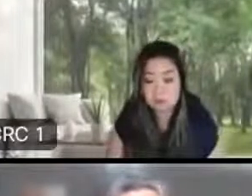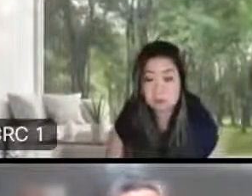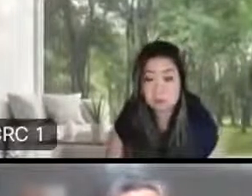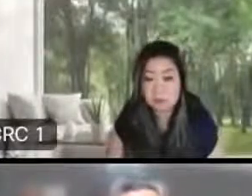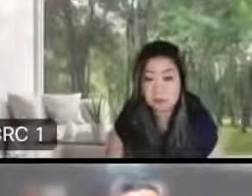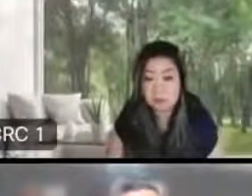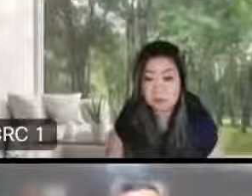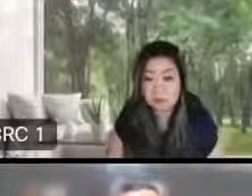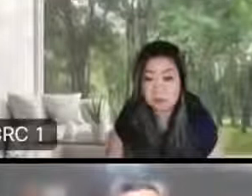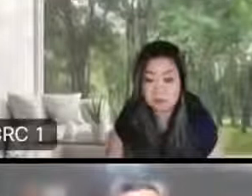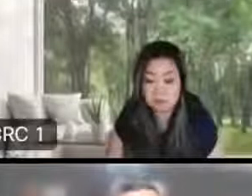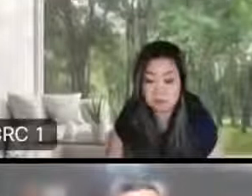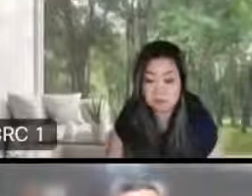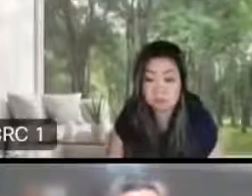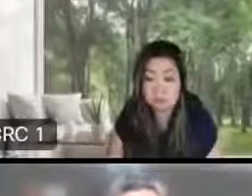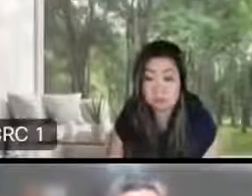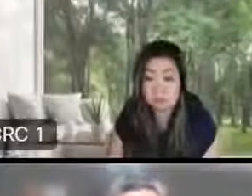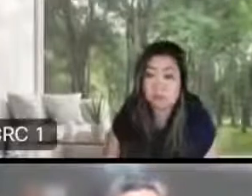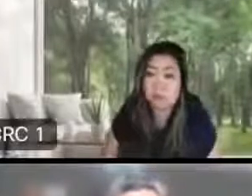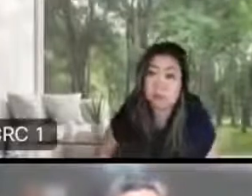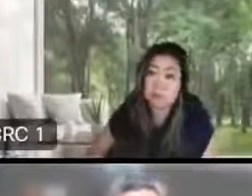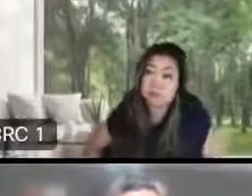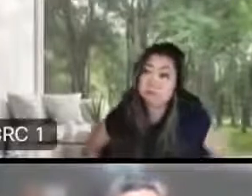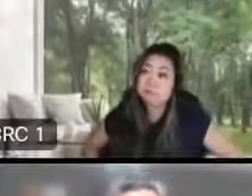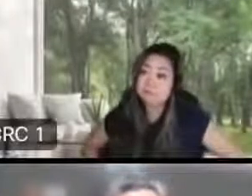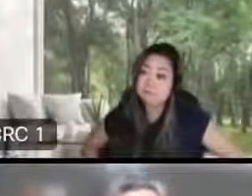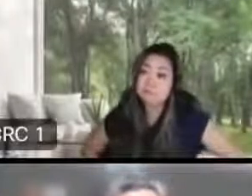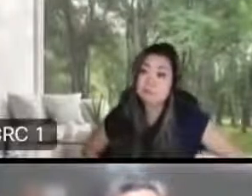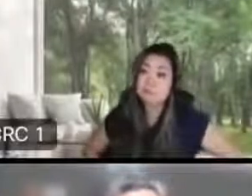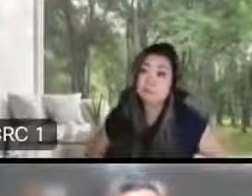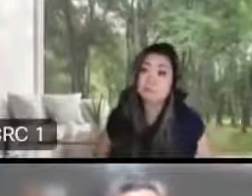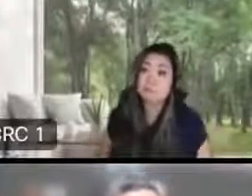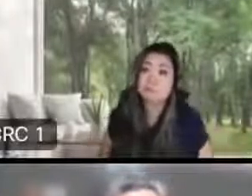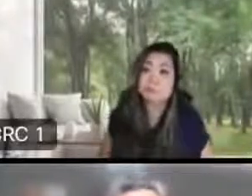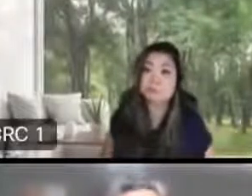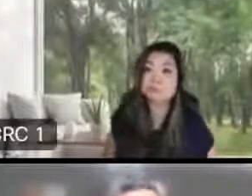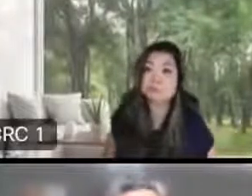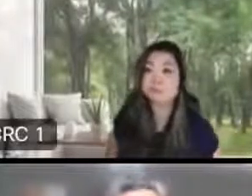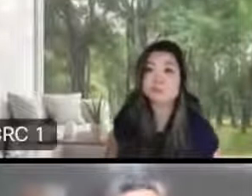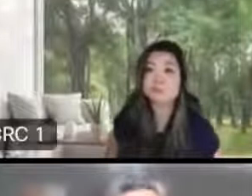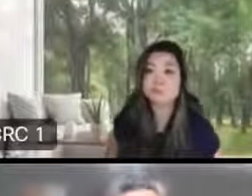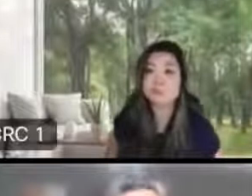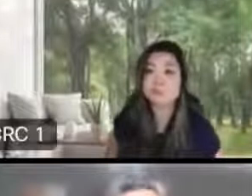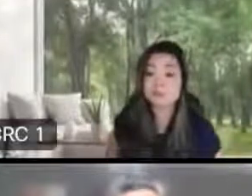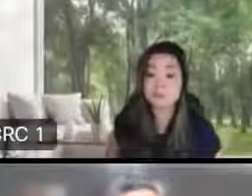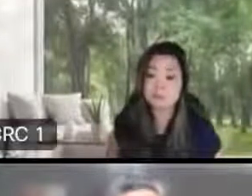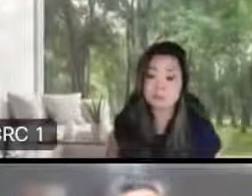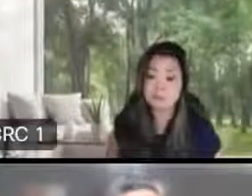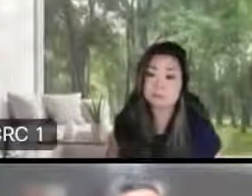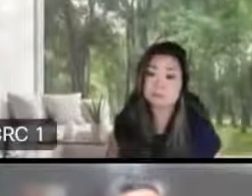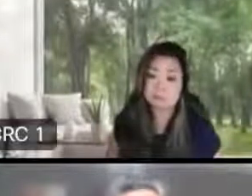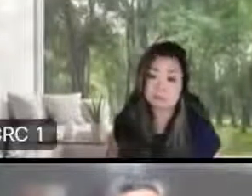should look at highlighting for our entire community. What does the regional center do when we have these emergencies? Like what is our internal process?